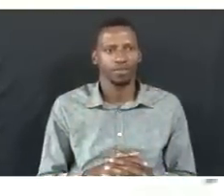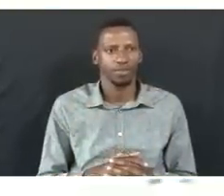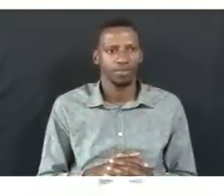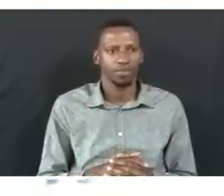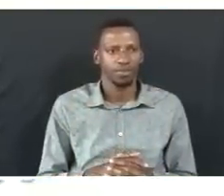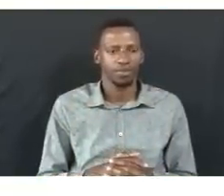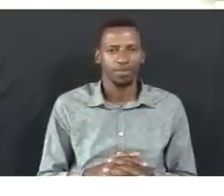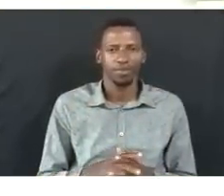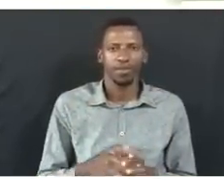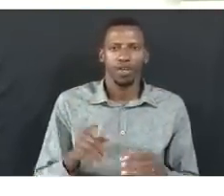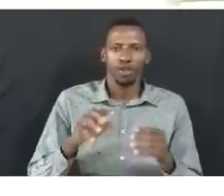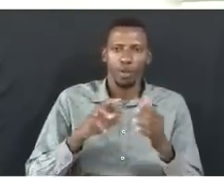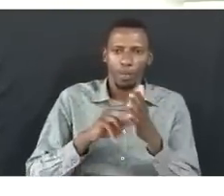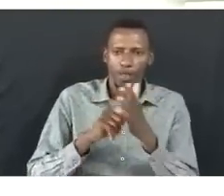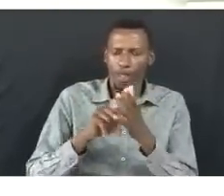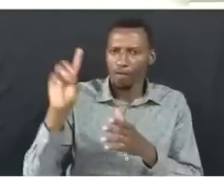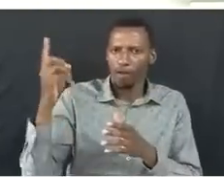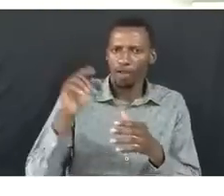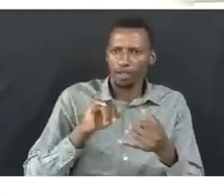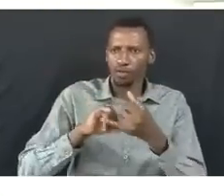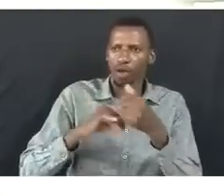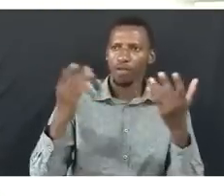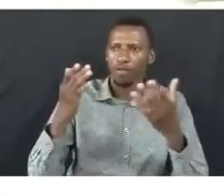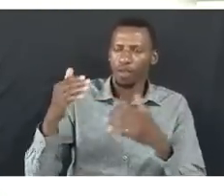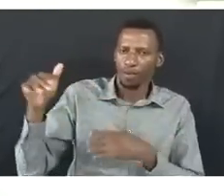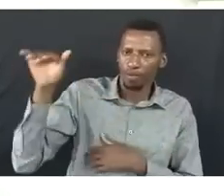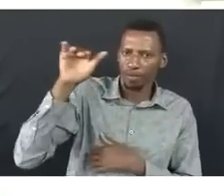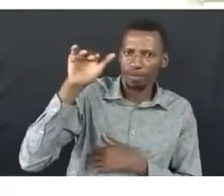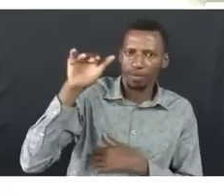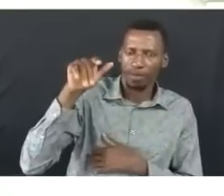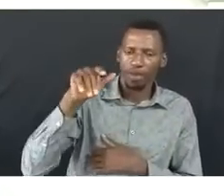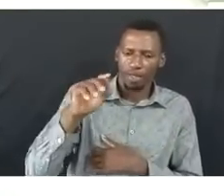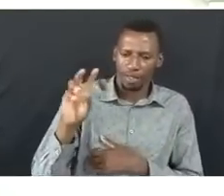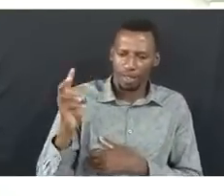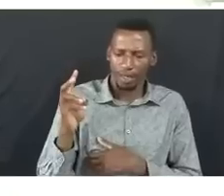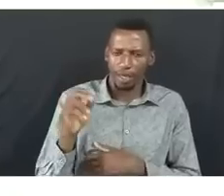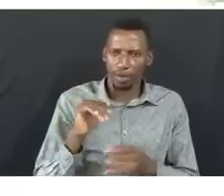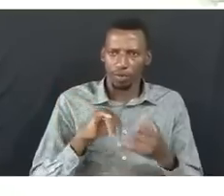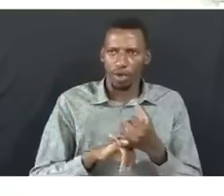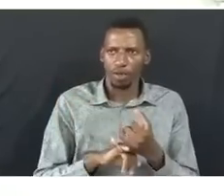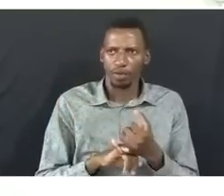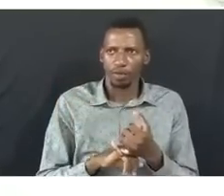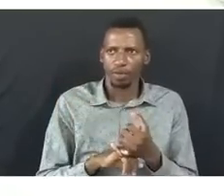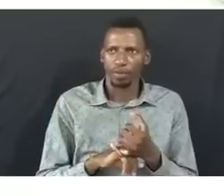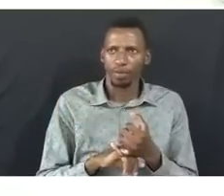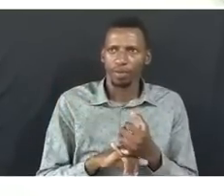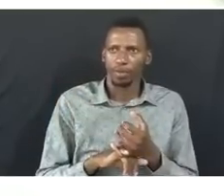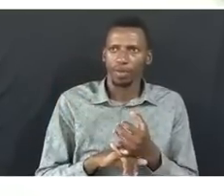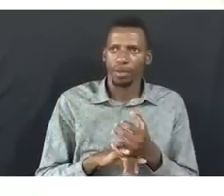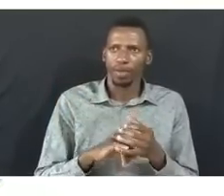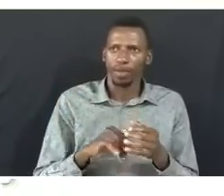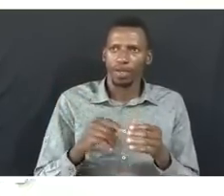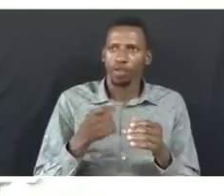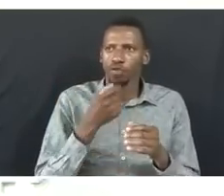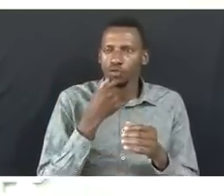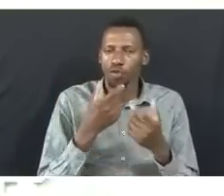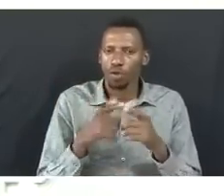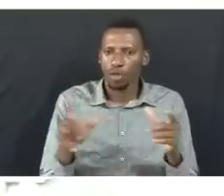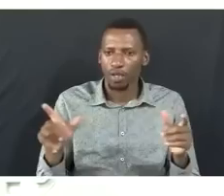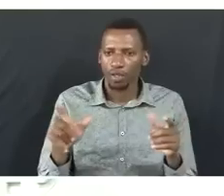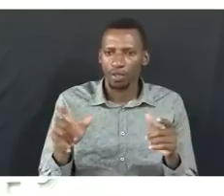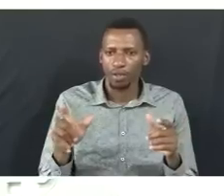So Mika is here. And what you want to call wife two, the Luo calls that wife